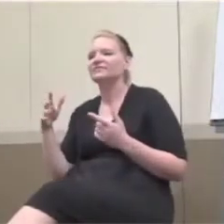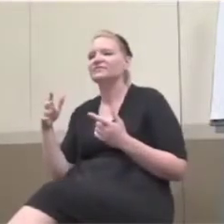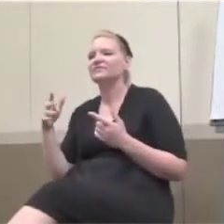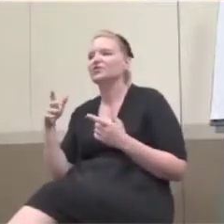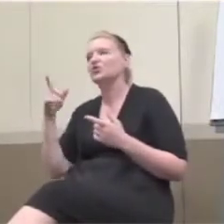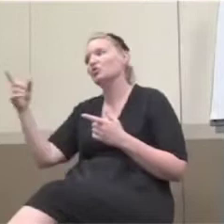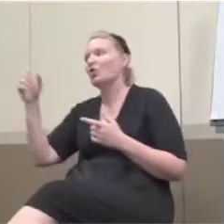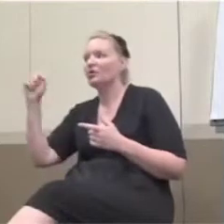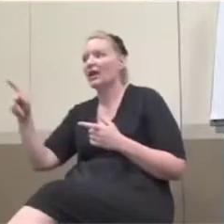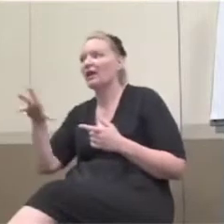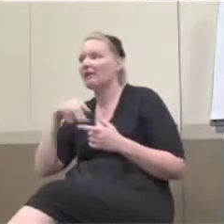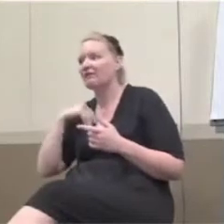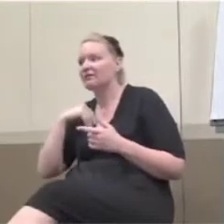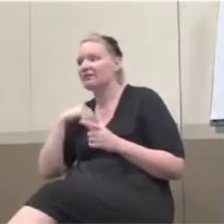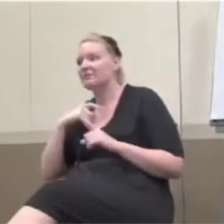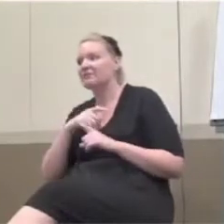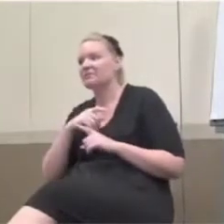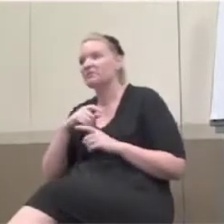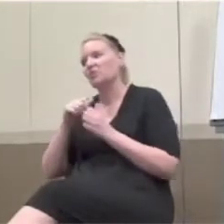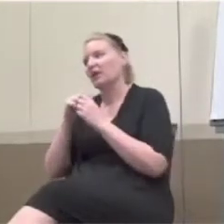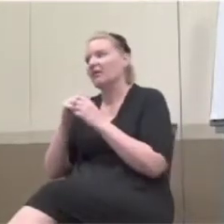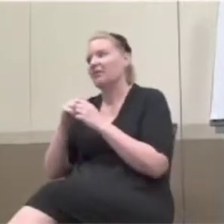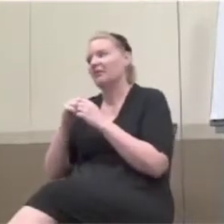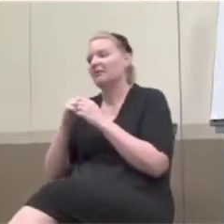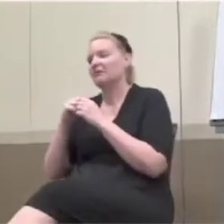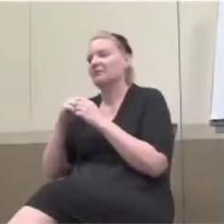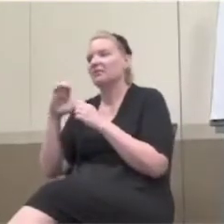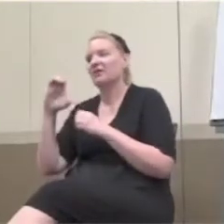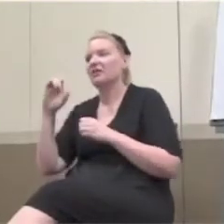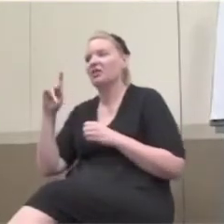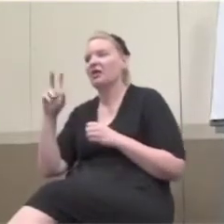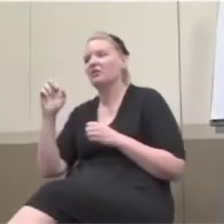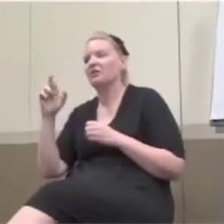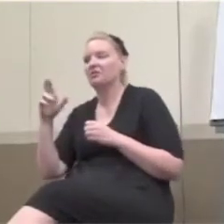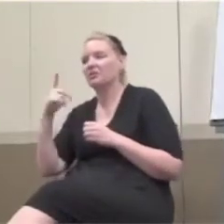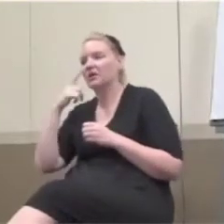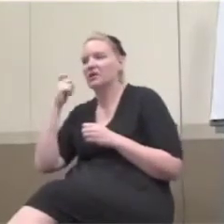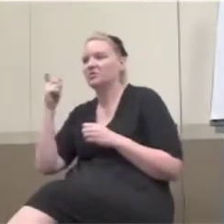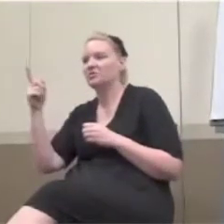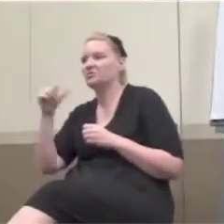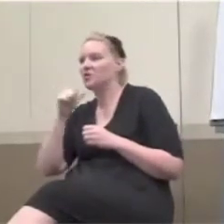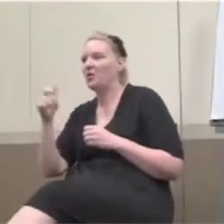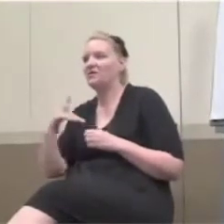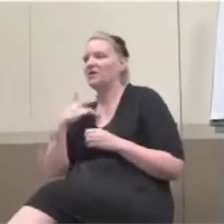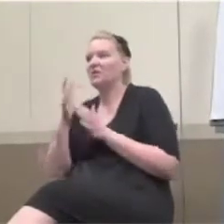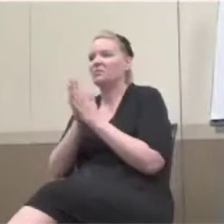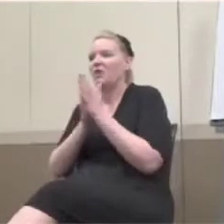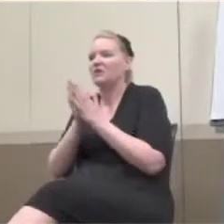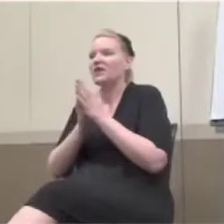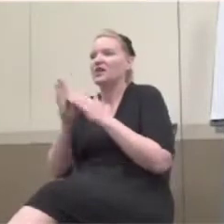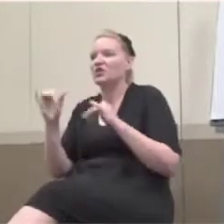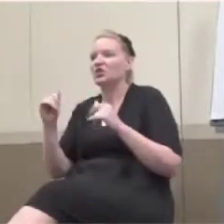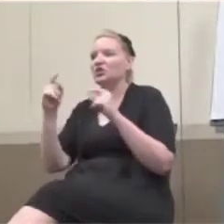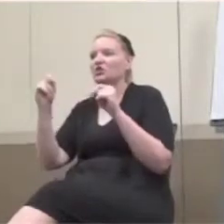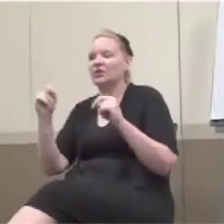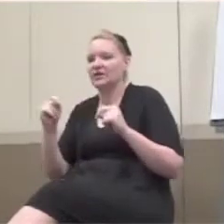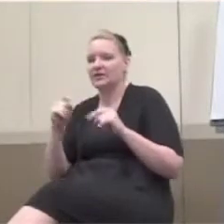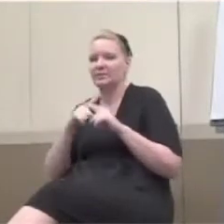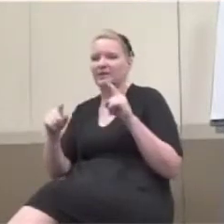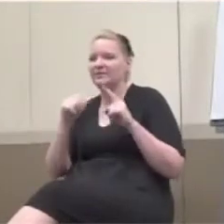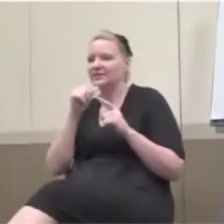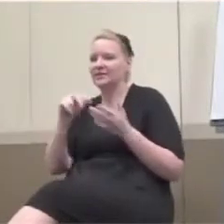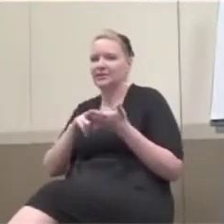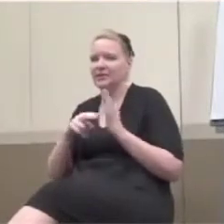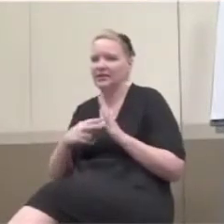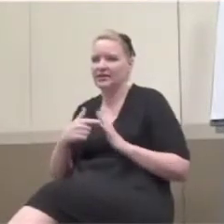to, you might be okay with clutter and stuff like that because you don't feel motivated to do it at that time, but that doesn't mean